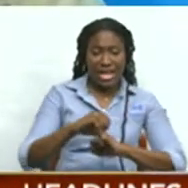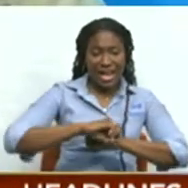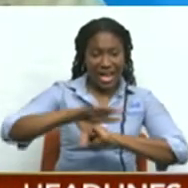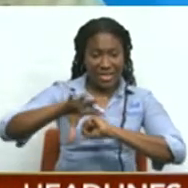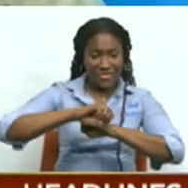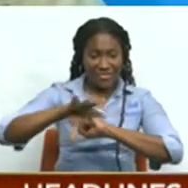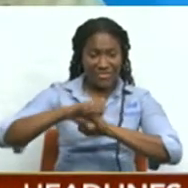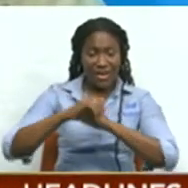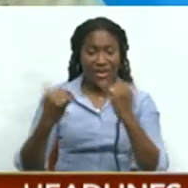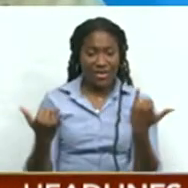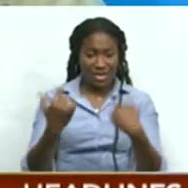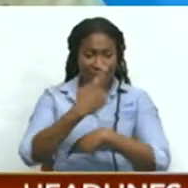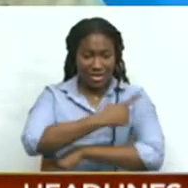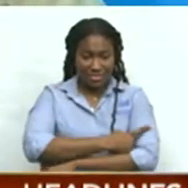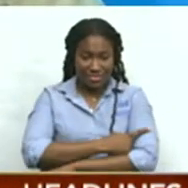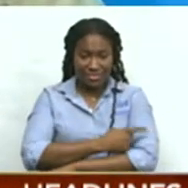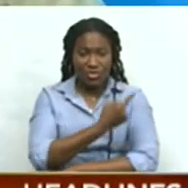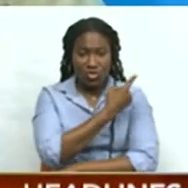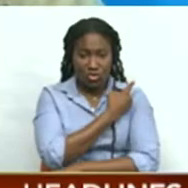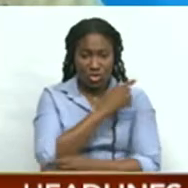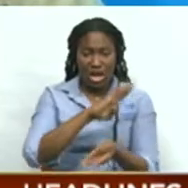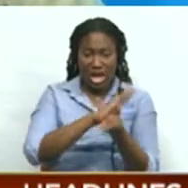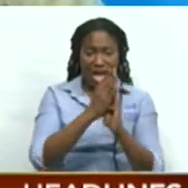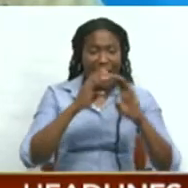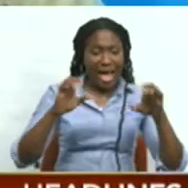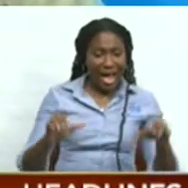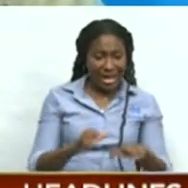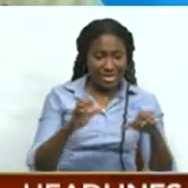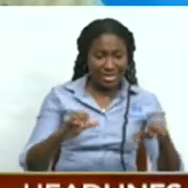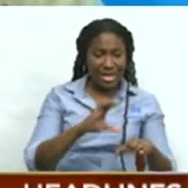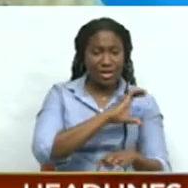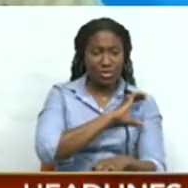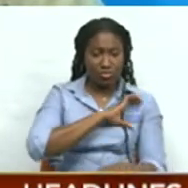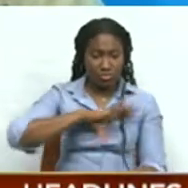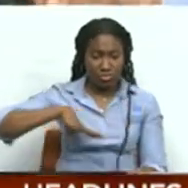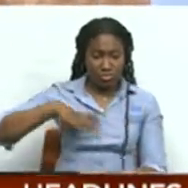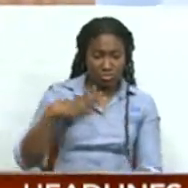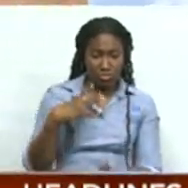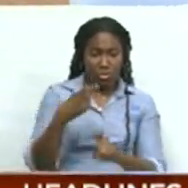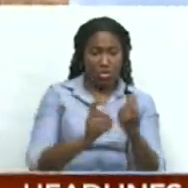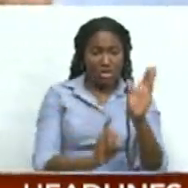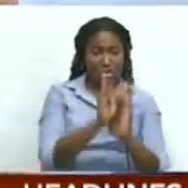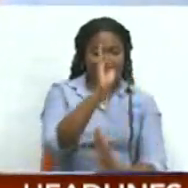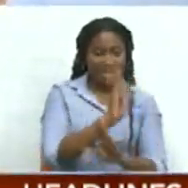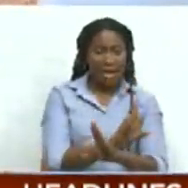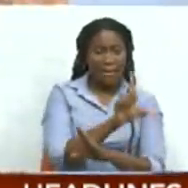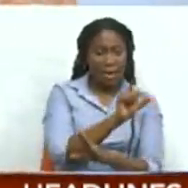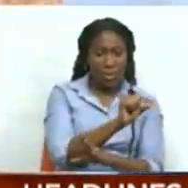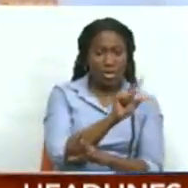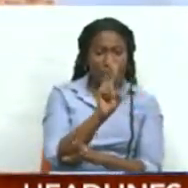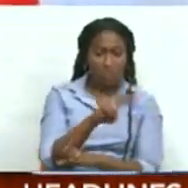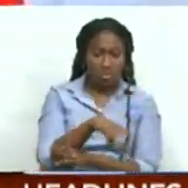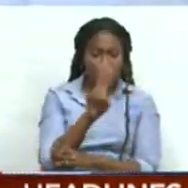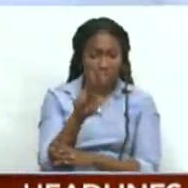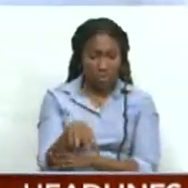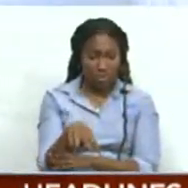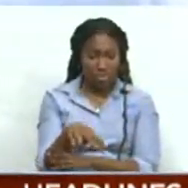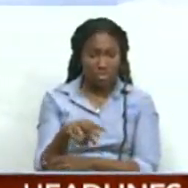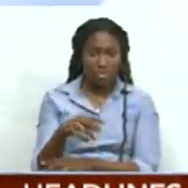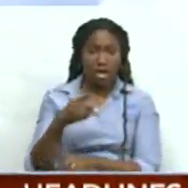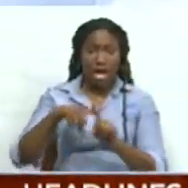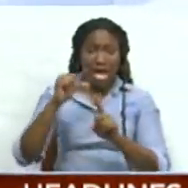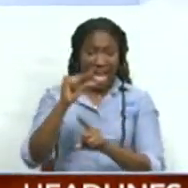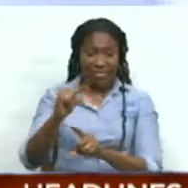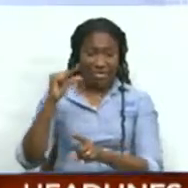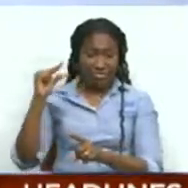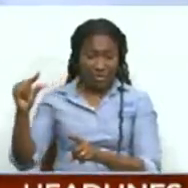took up the reins as the acting head of the TTPS in December 2022. Former top cop Gary Griffith tells CNC3 News